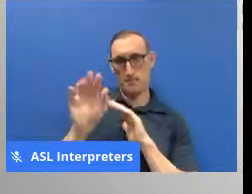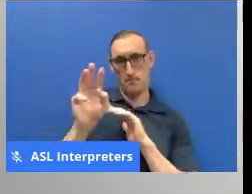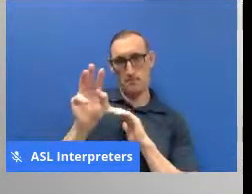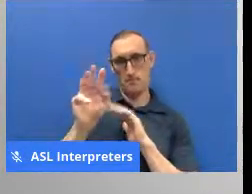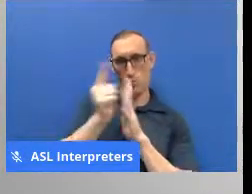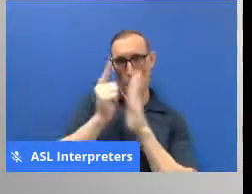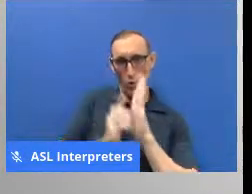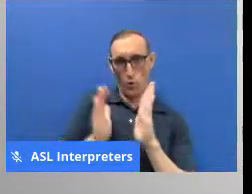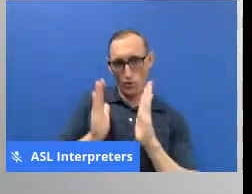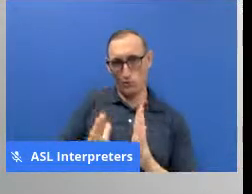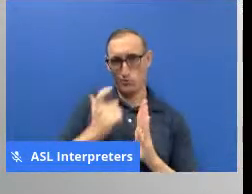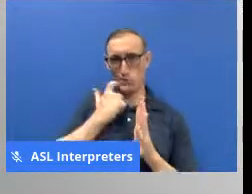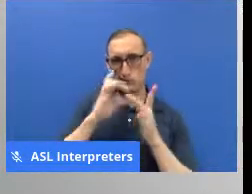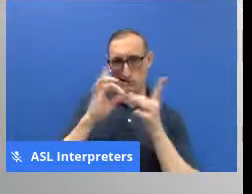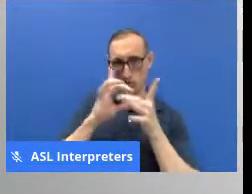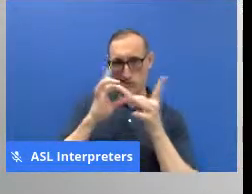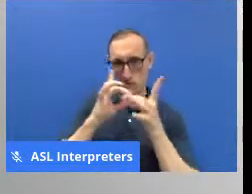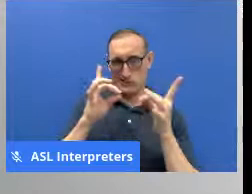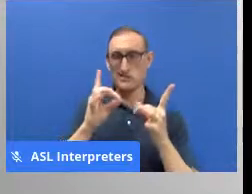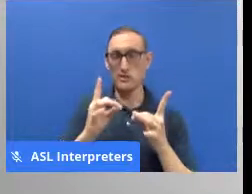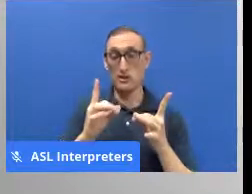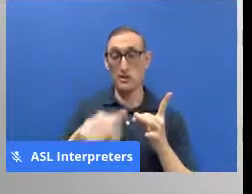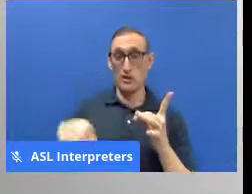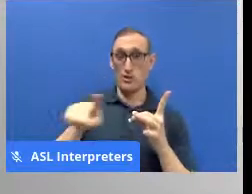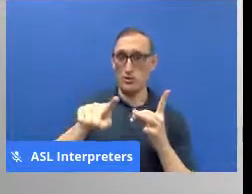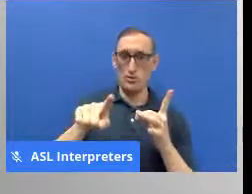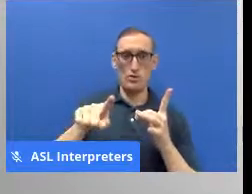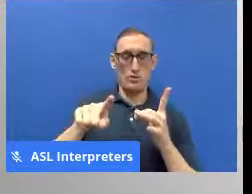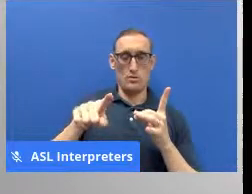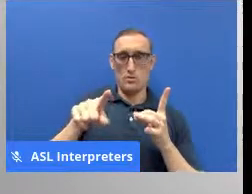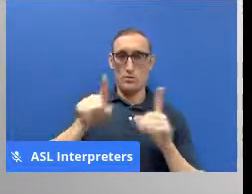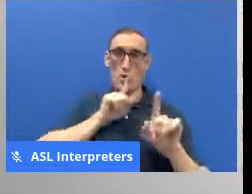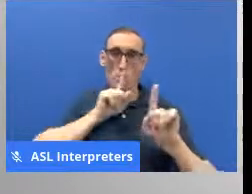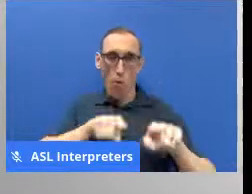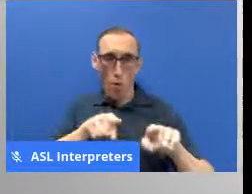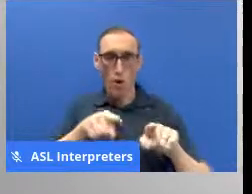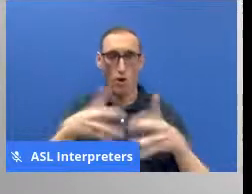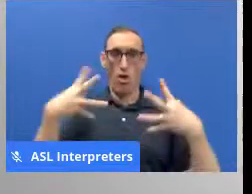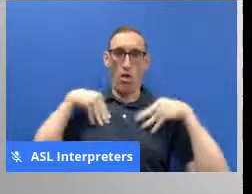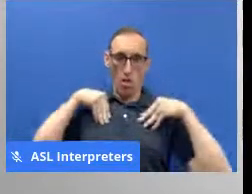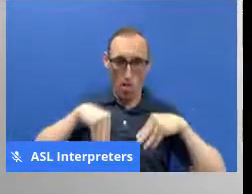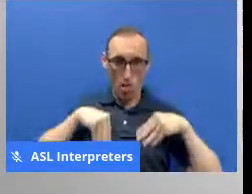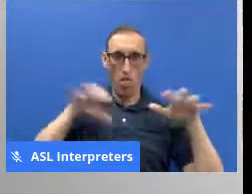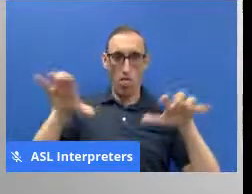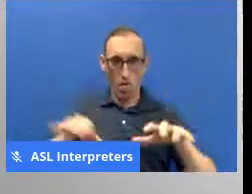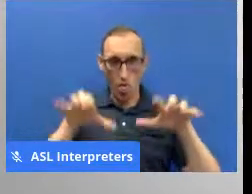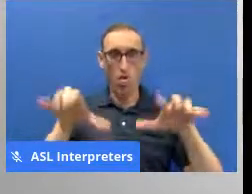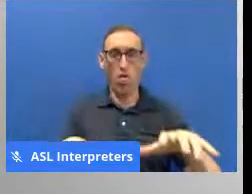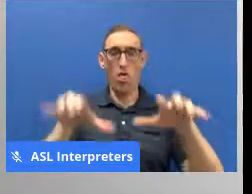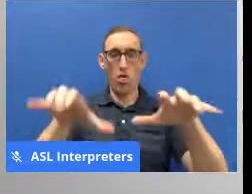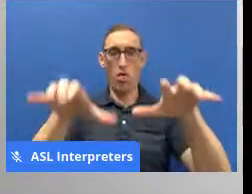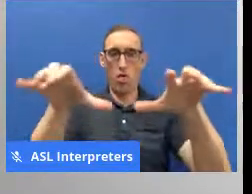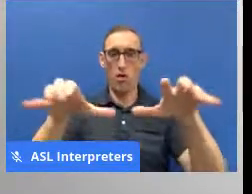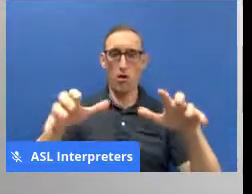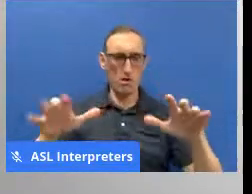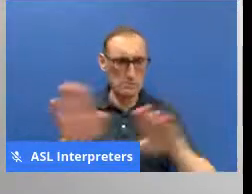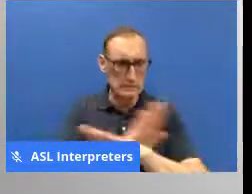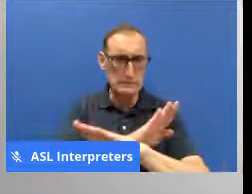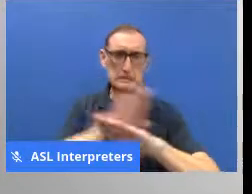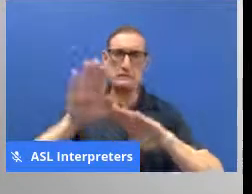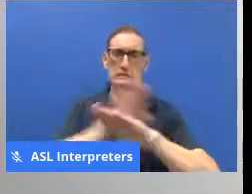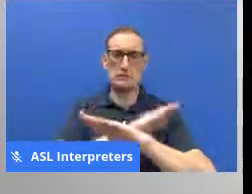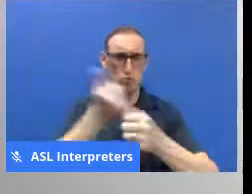so busy in the work that we've lost sight of how much work we've done. I don't know if we've even looked up to see how far